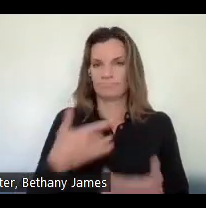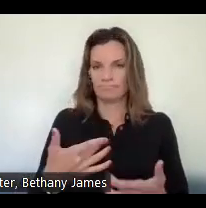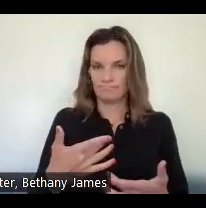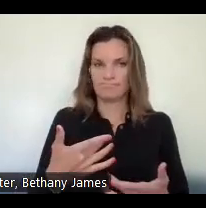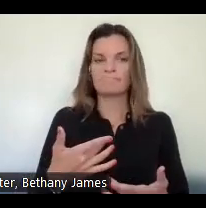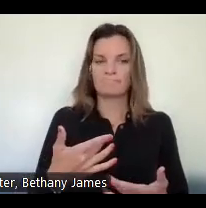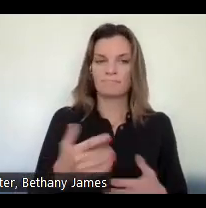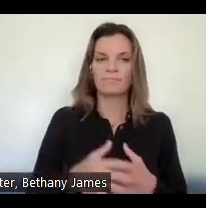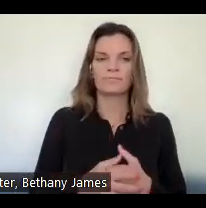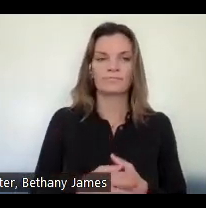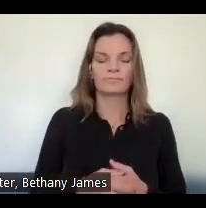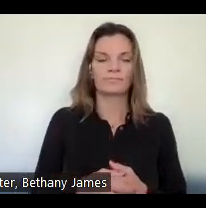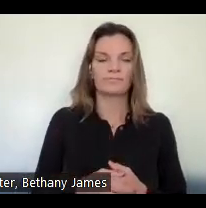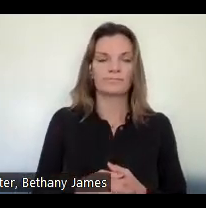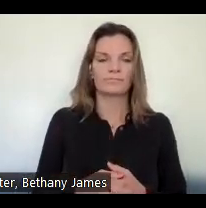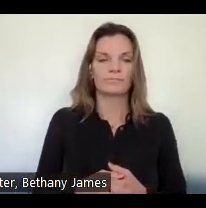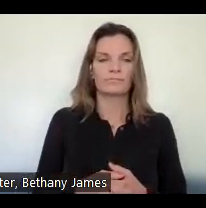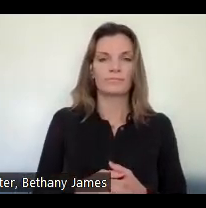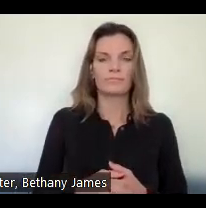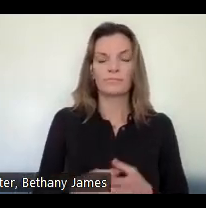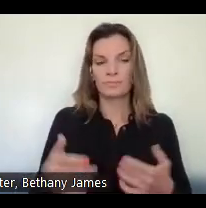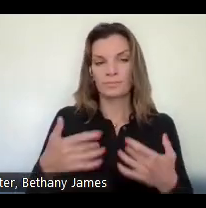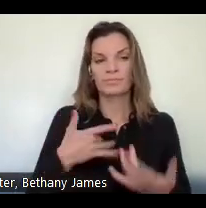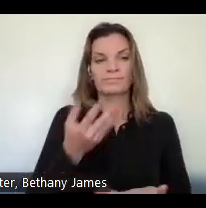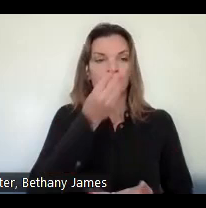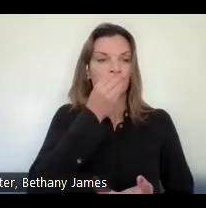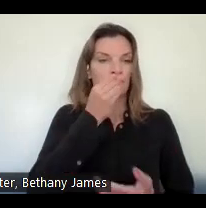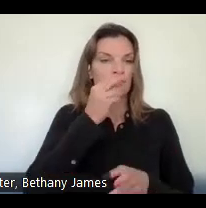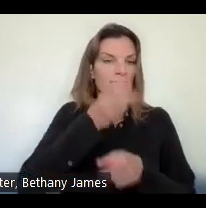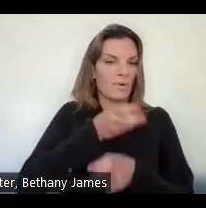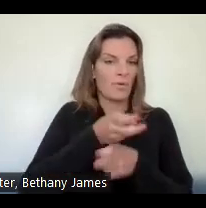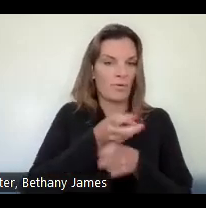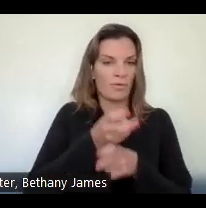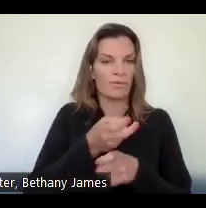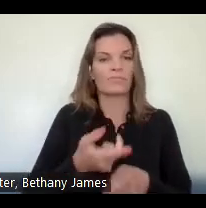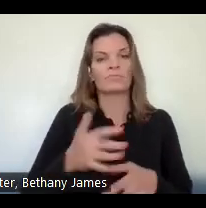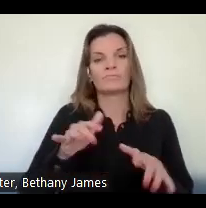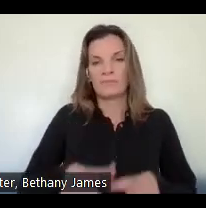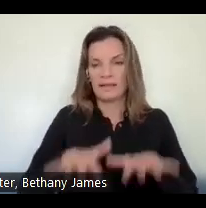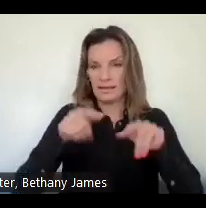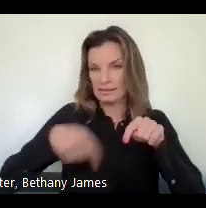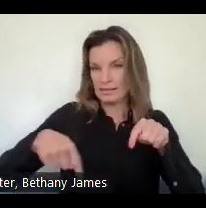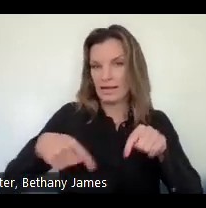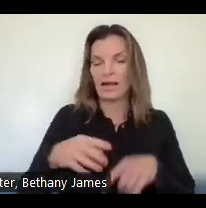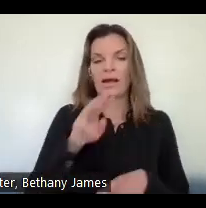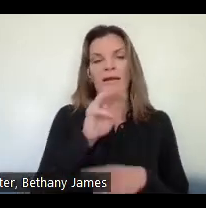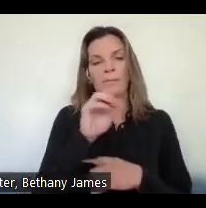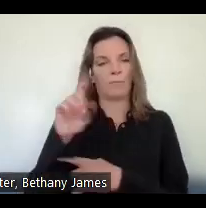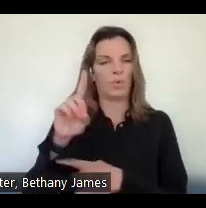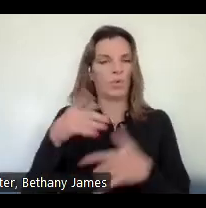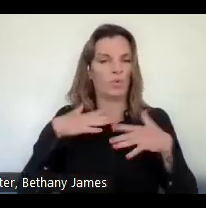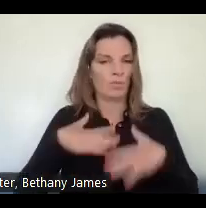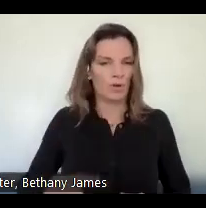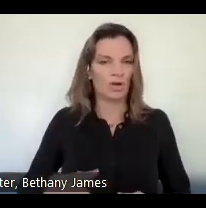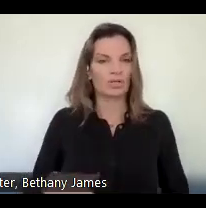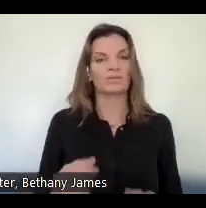very typical. Feeding difficulties, of course, anxiety and mood depression. One that we don't talk